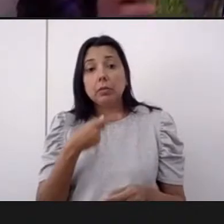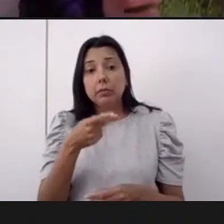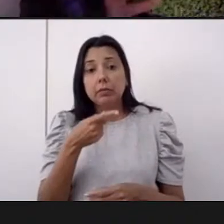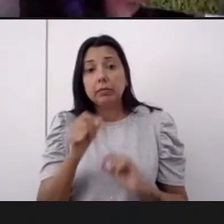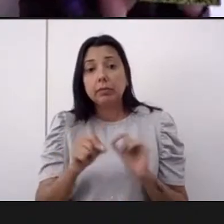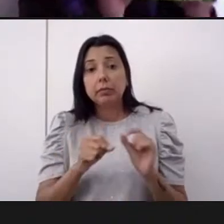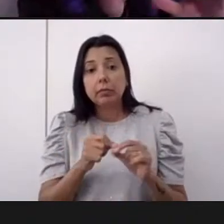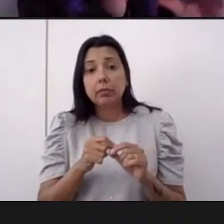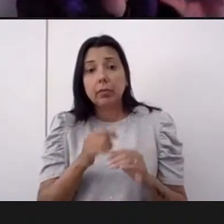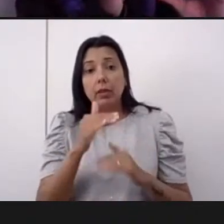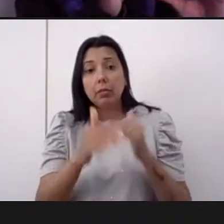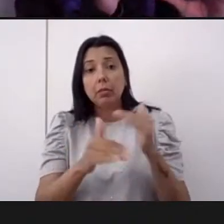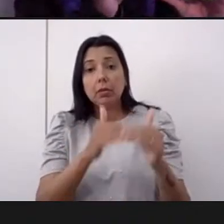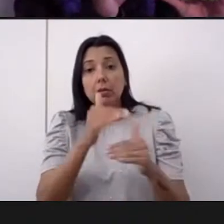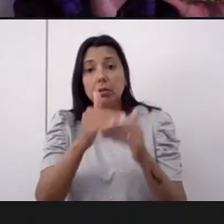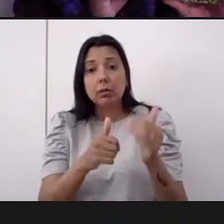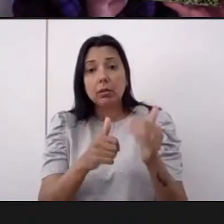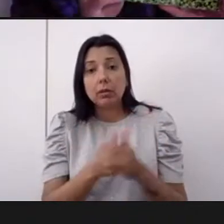have passed